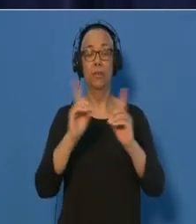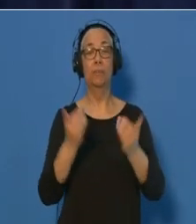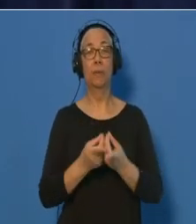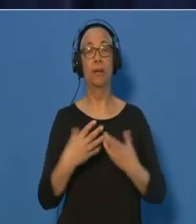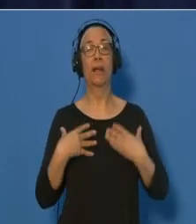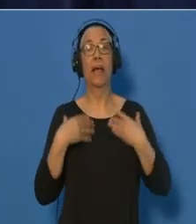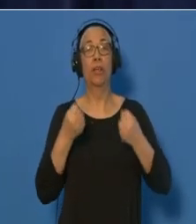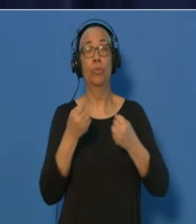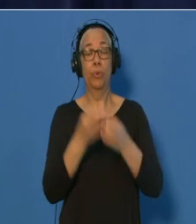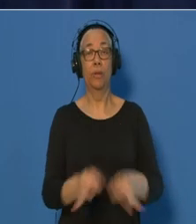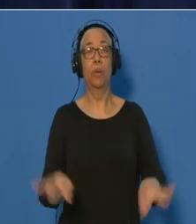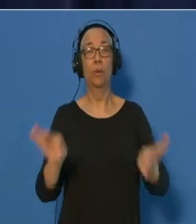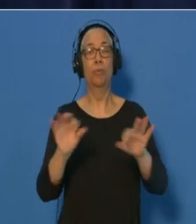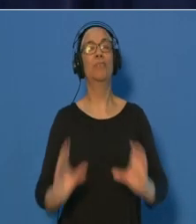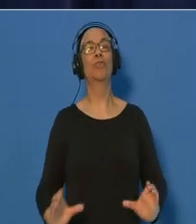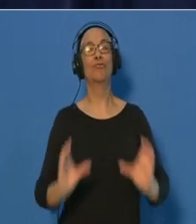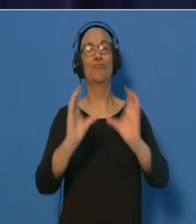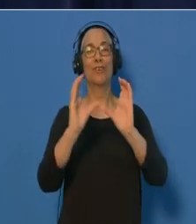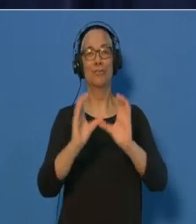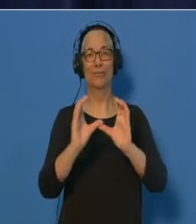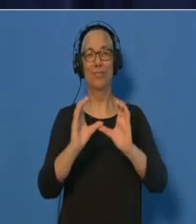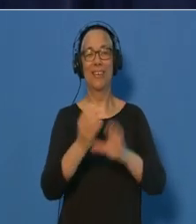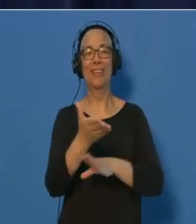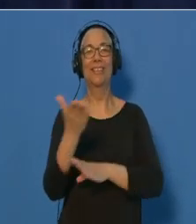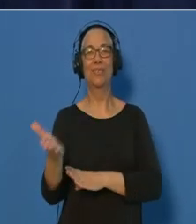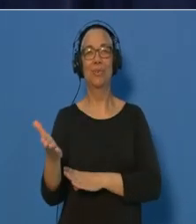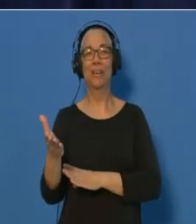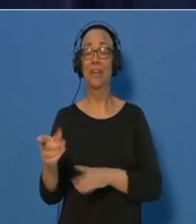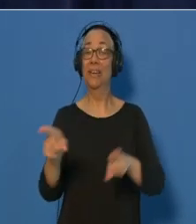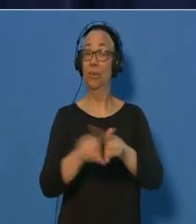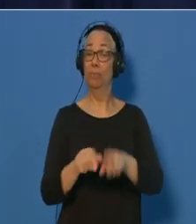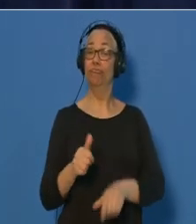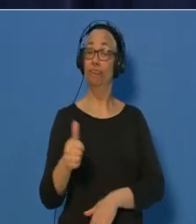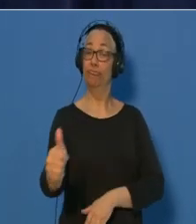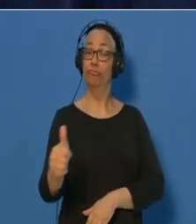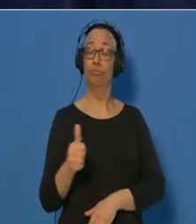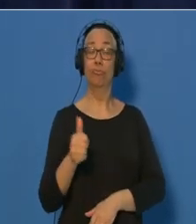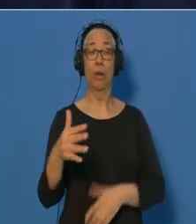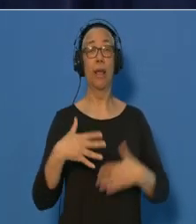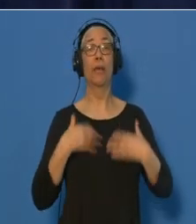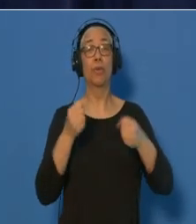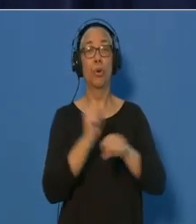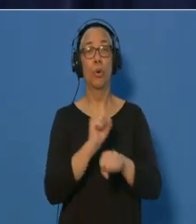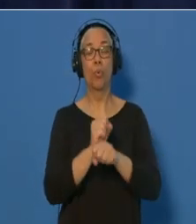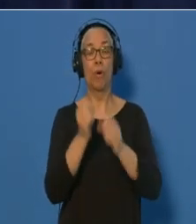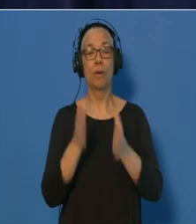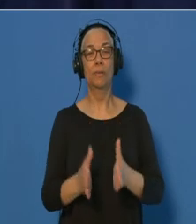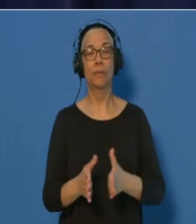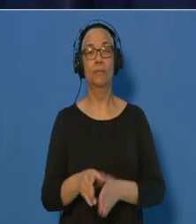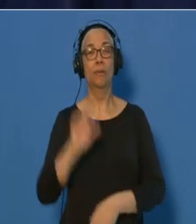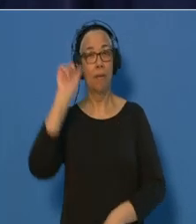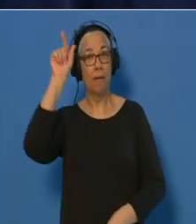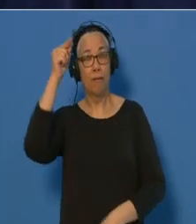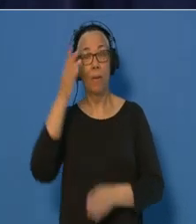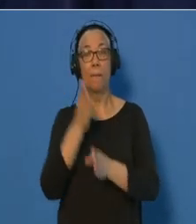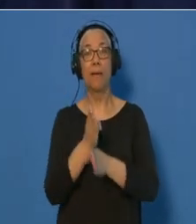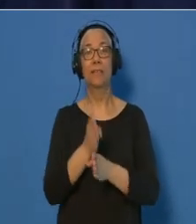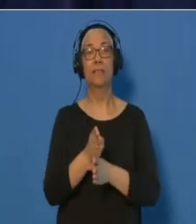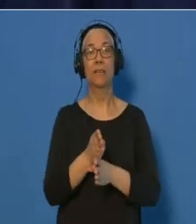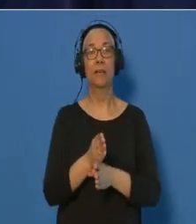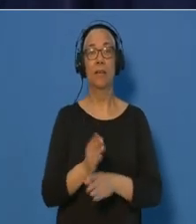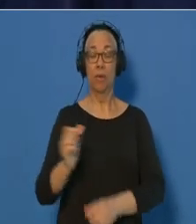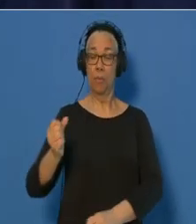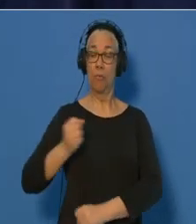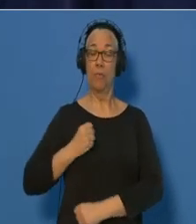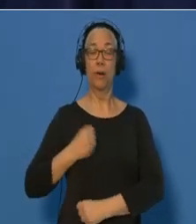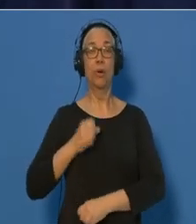critical tasks, including the transporting of our healthcare workers via government buses. The Royal Bermuda Regiment